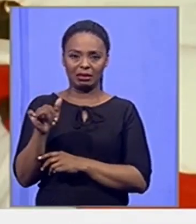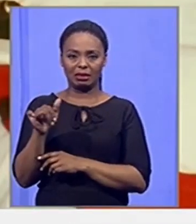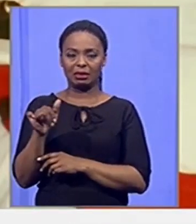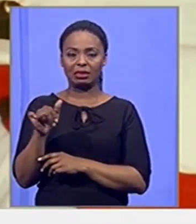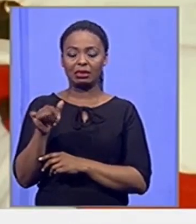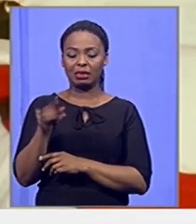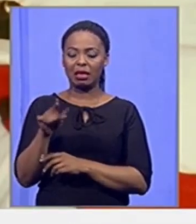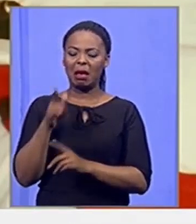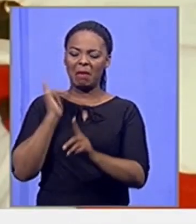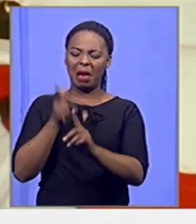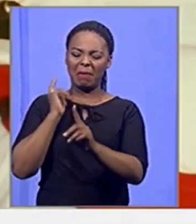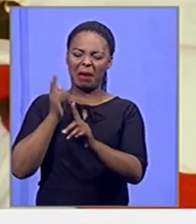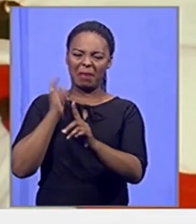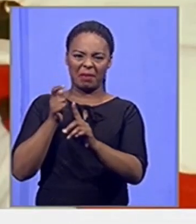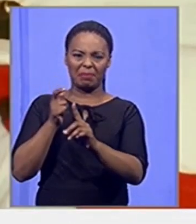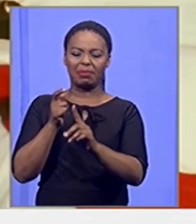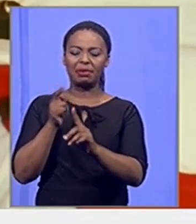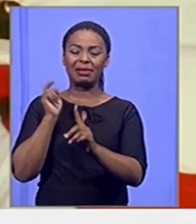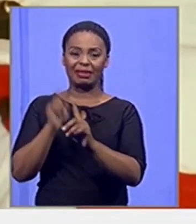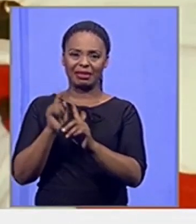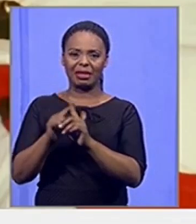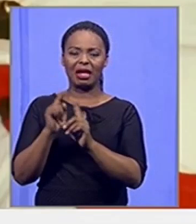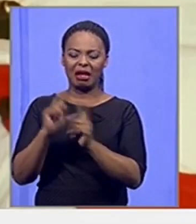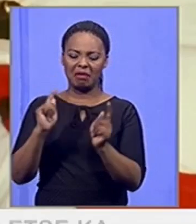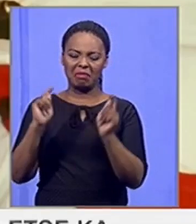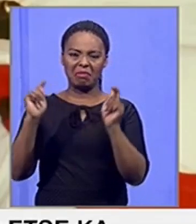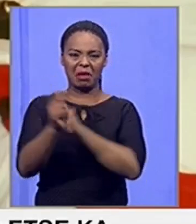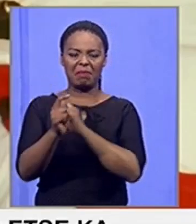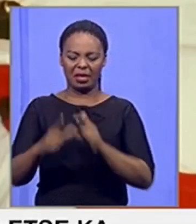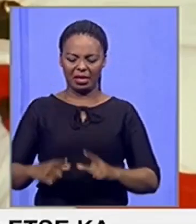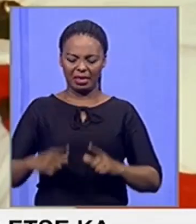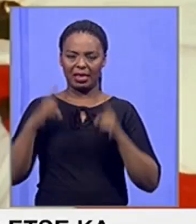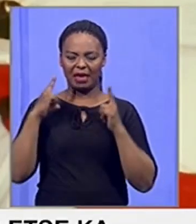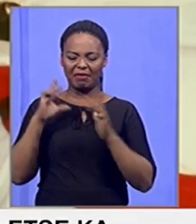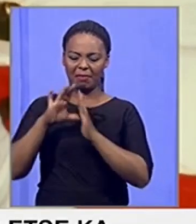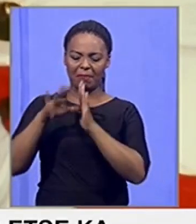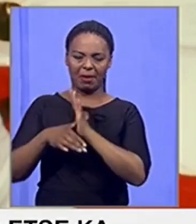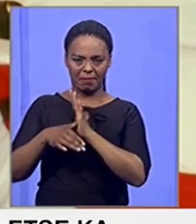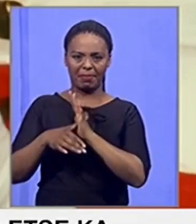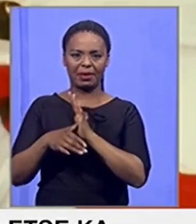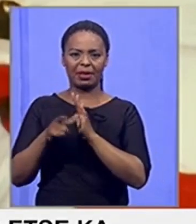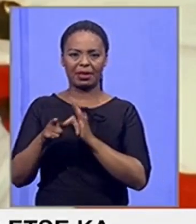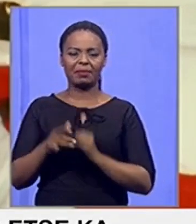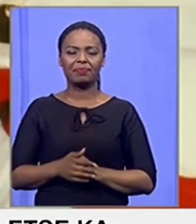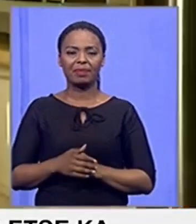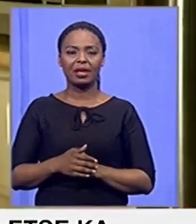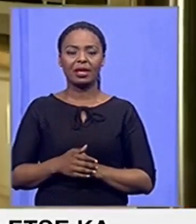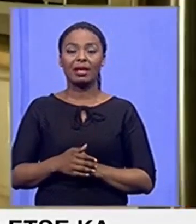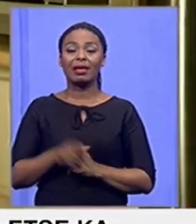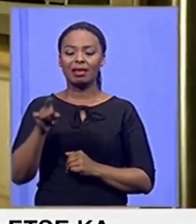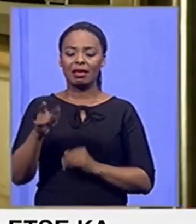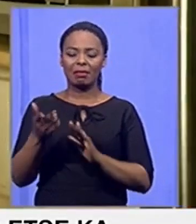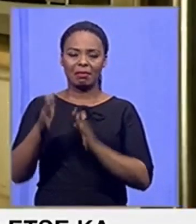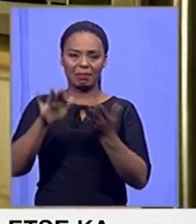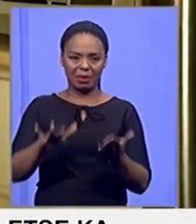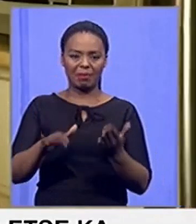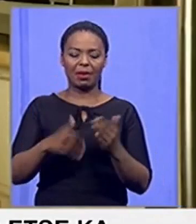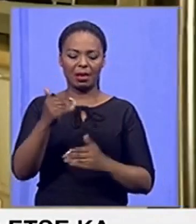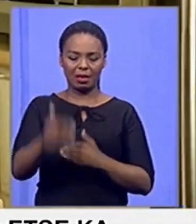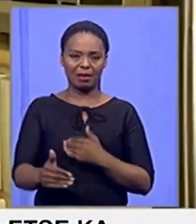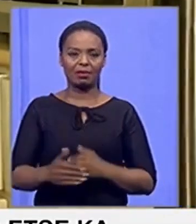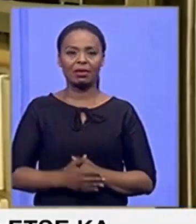1986. Ketsahalo eo ile ya fetola bophelo ba Achus ho fihlela a hlokahala. O ile a shwa ditho tse itseng